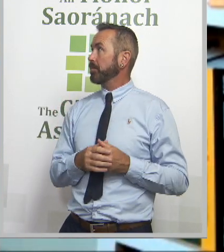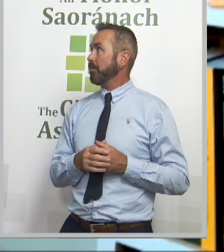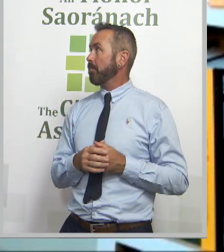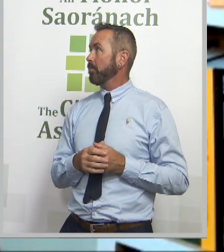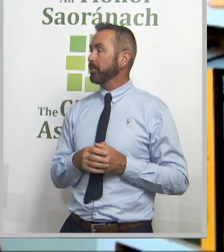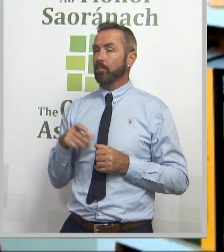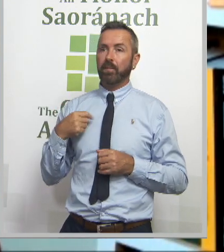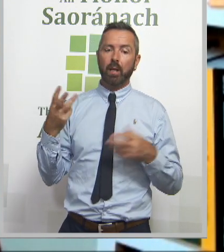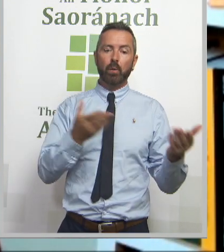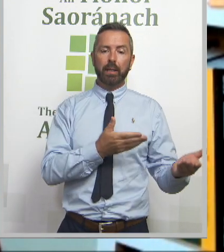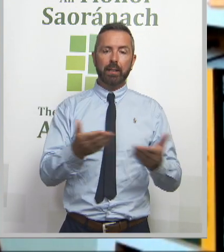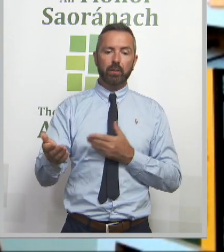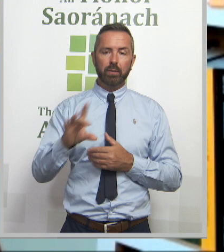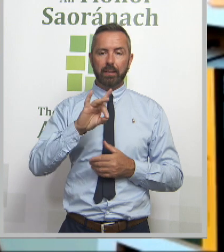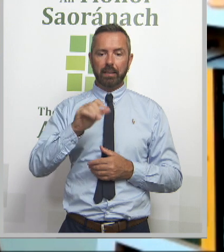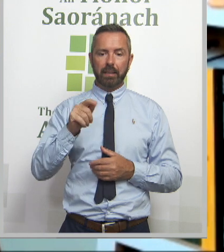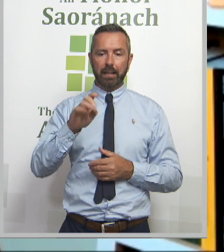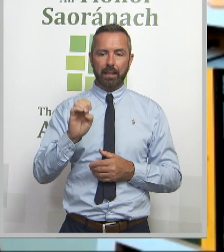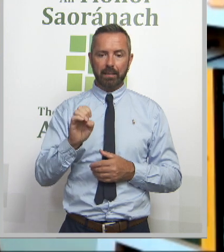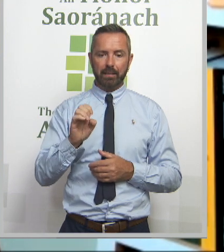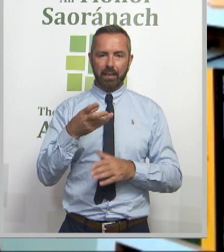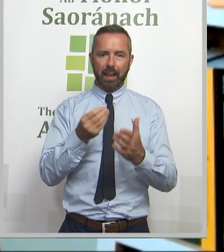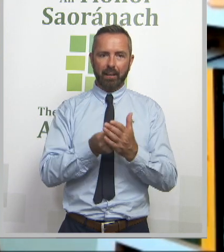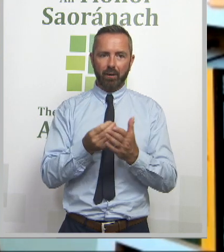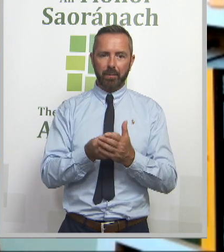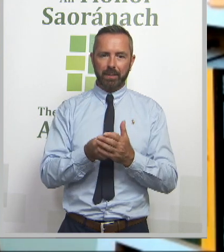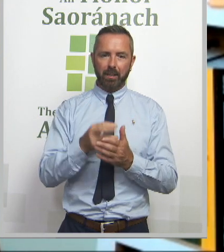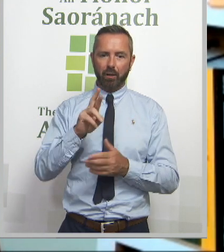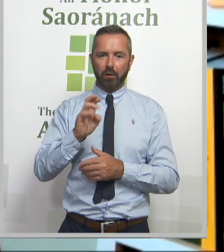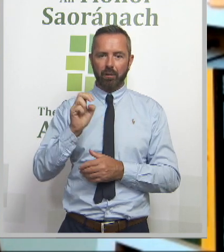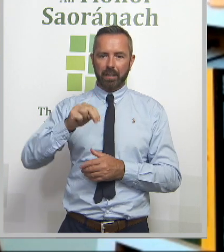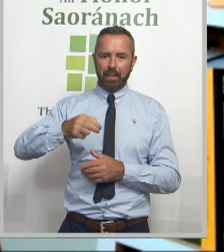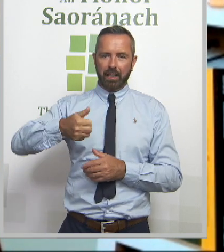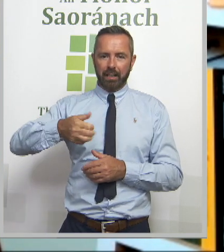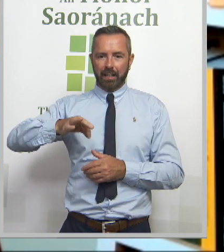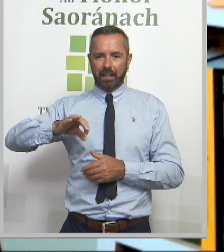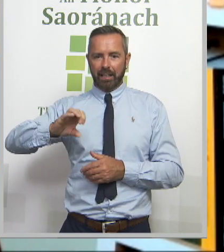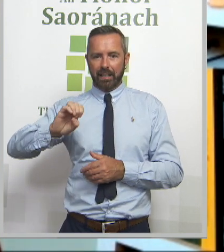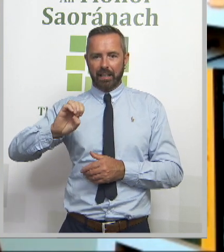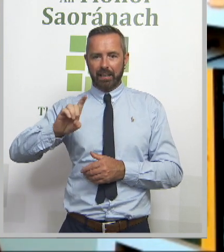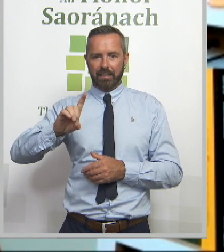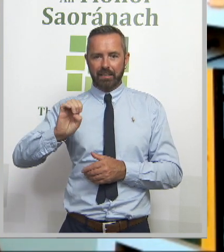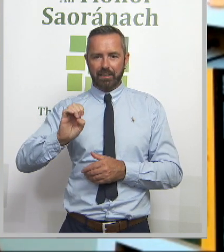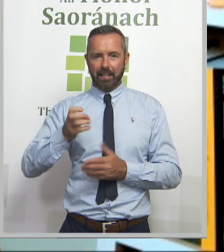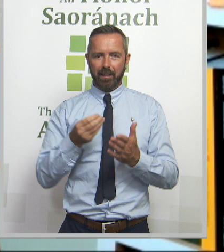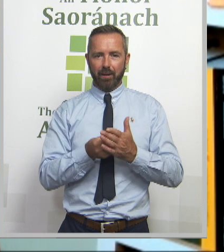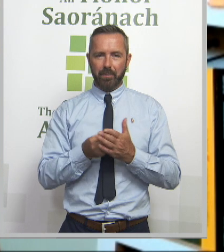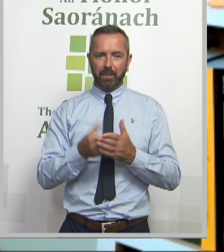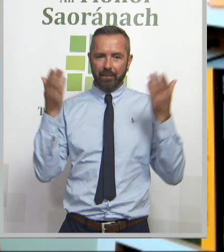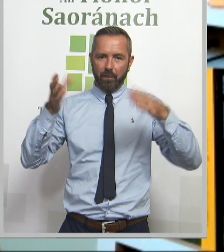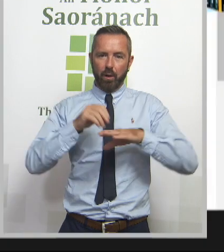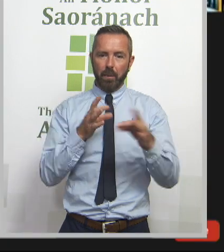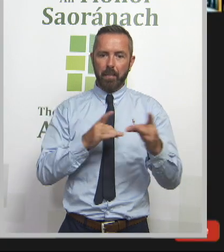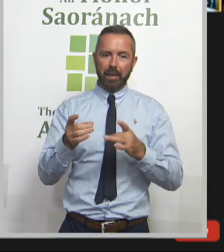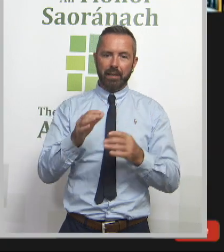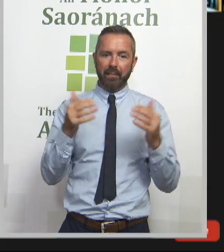I'm going to introduce Kate as a renegade economist, because that's what her website says. She's focused on making economics fit for